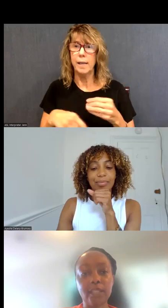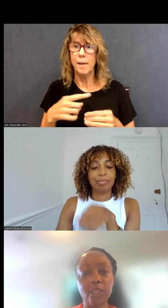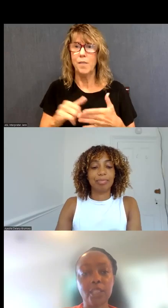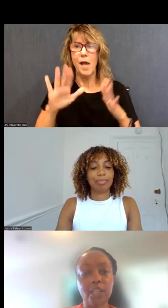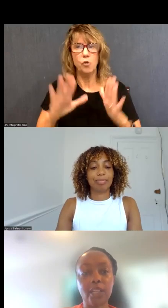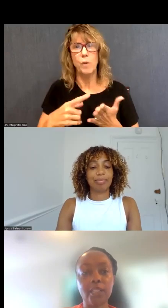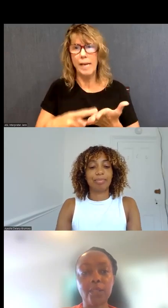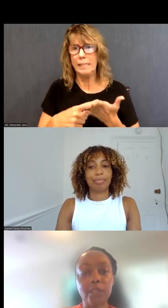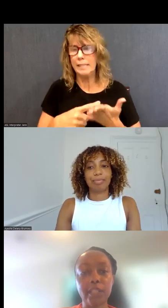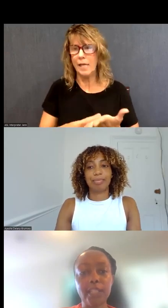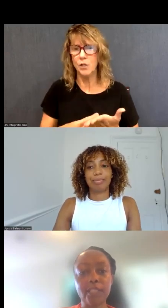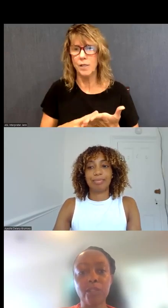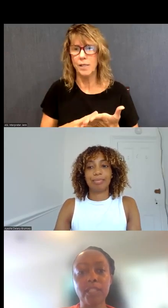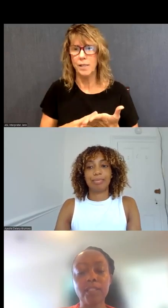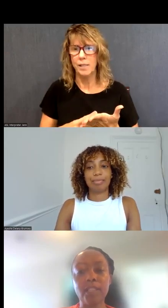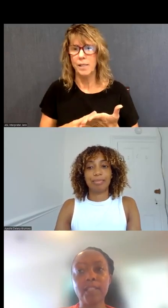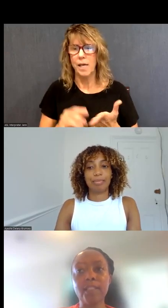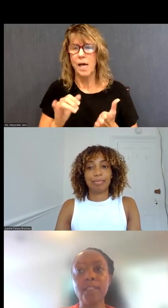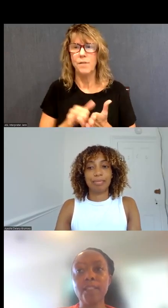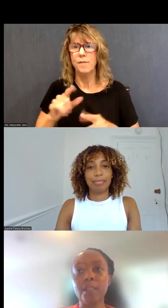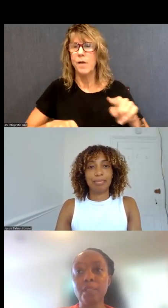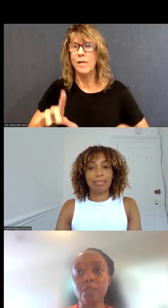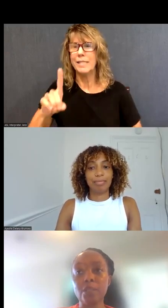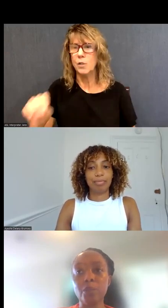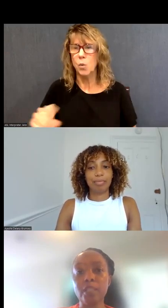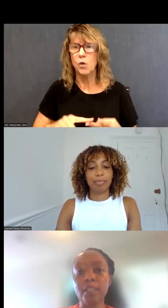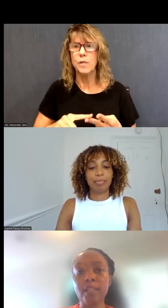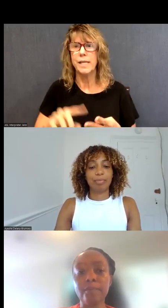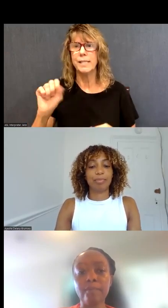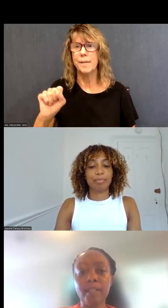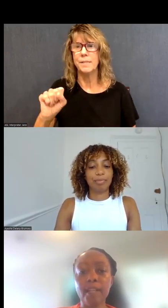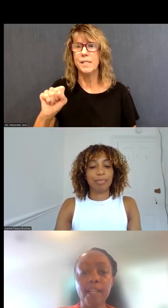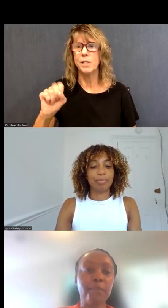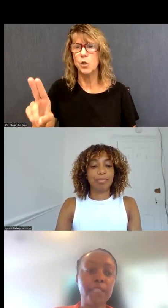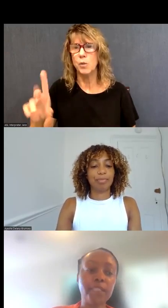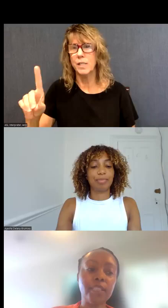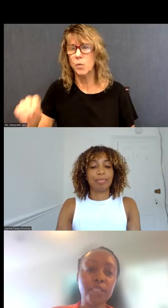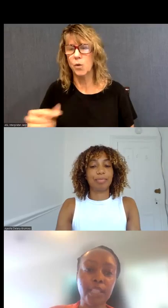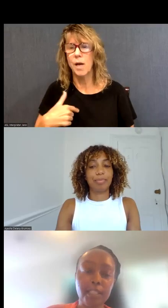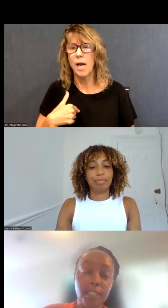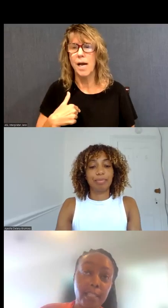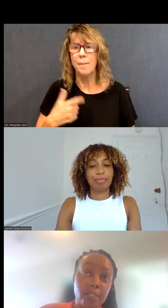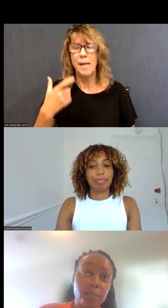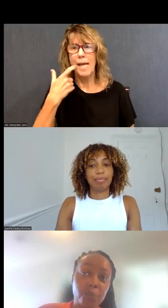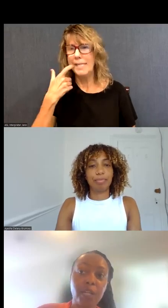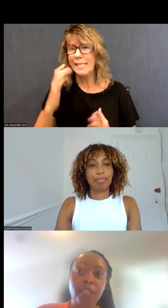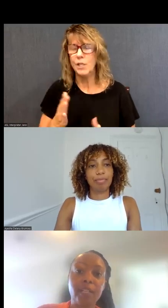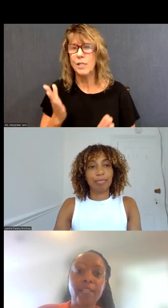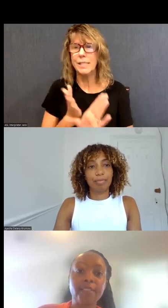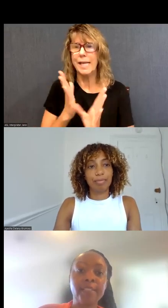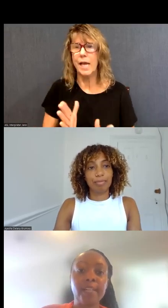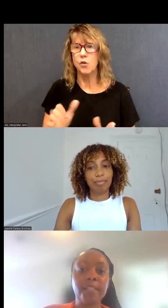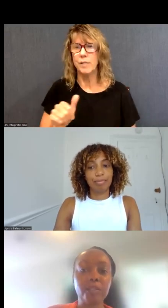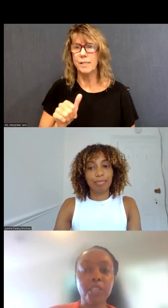great discussion on co-occurring disorders and substance use disorder. I am an addiction psychiatrist as